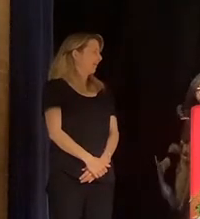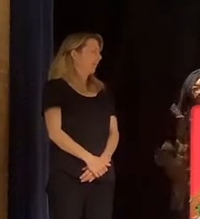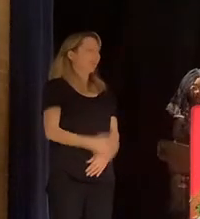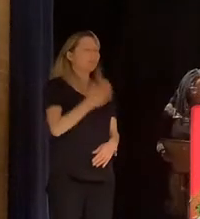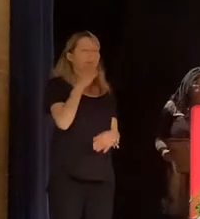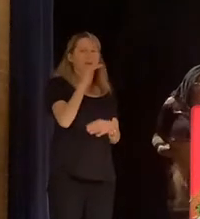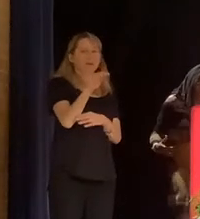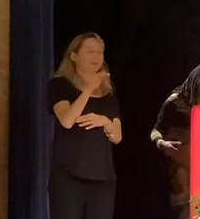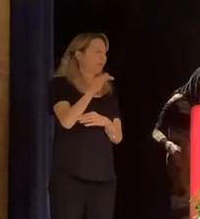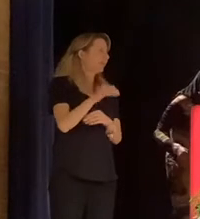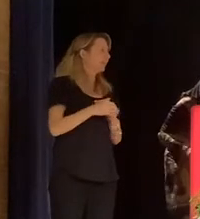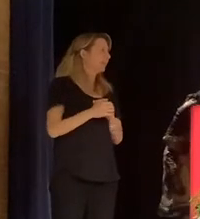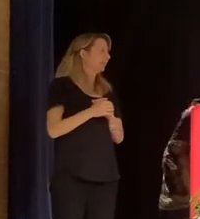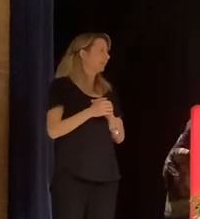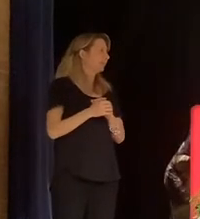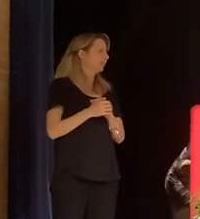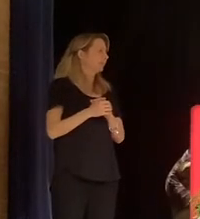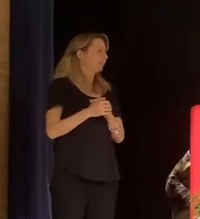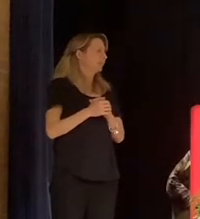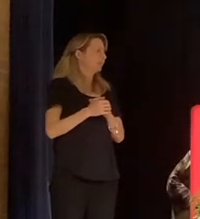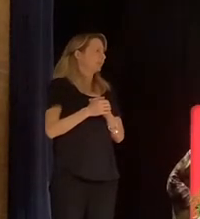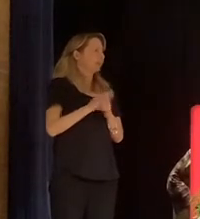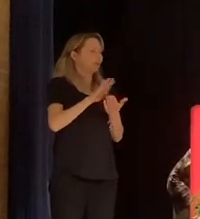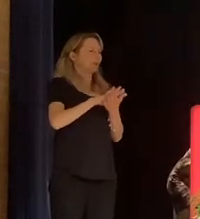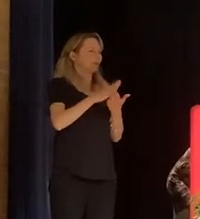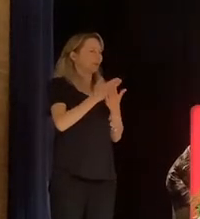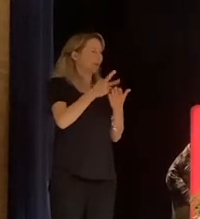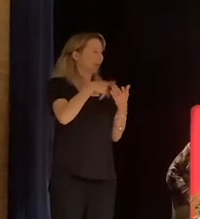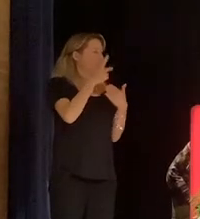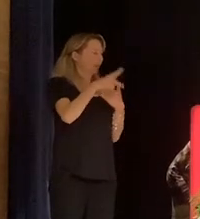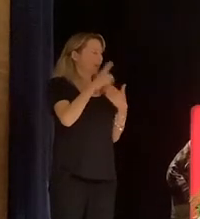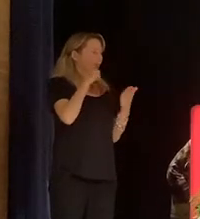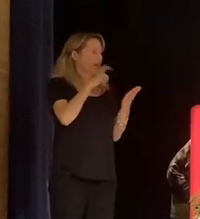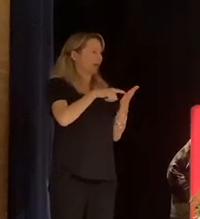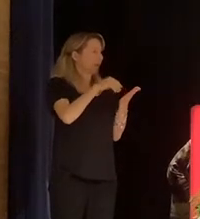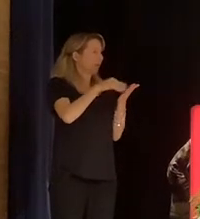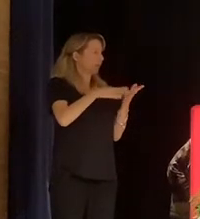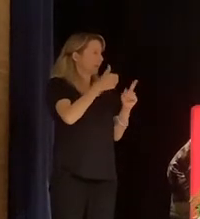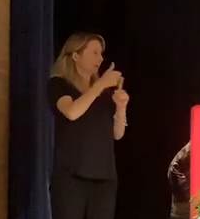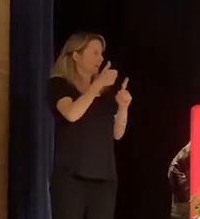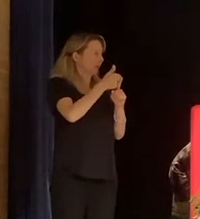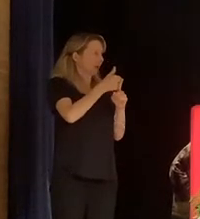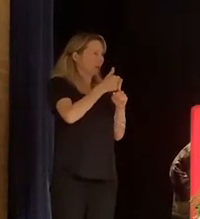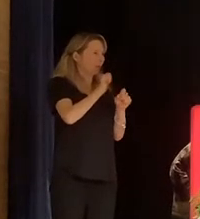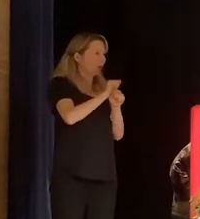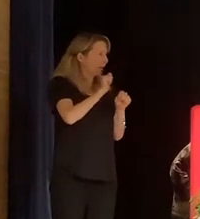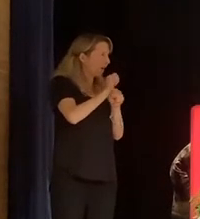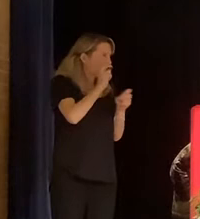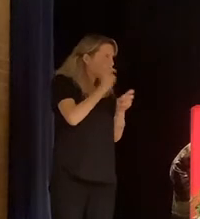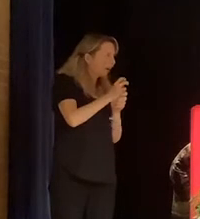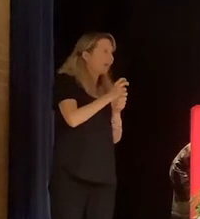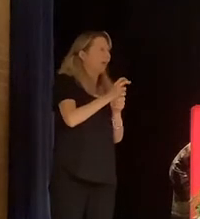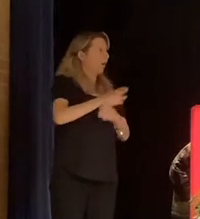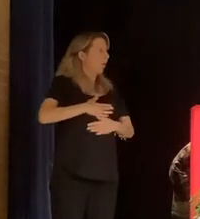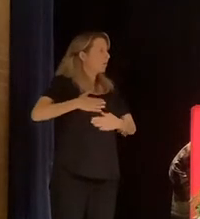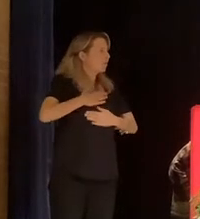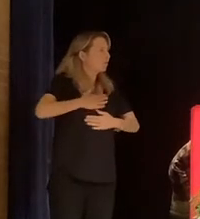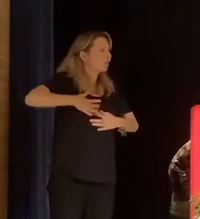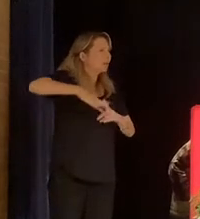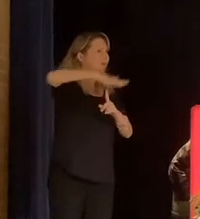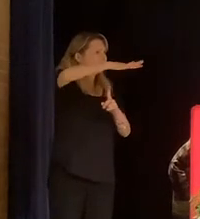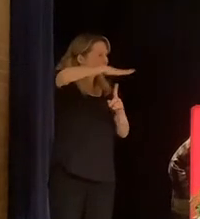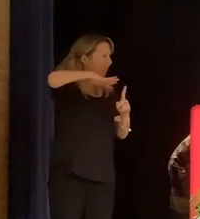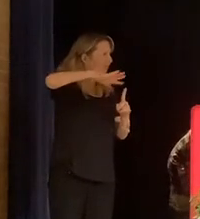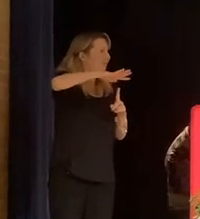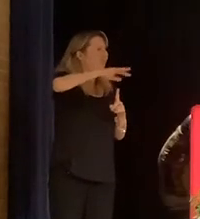Good evening, everyone. The Hospitality Program recognizes students who are productive, hardworking, and enjoys the environment.